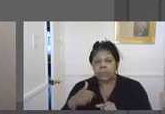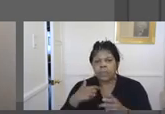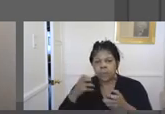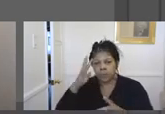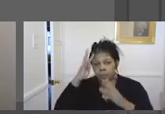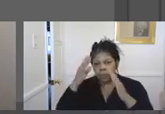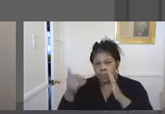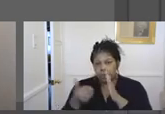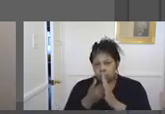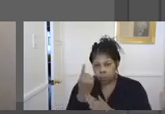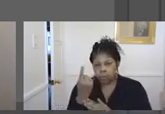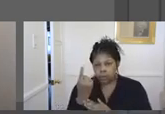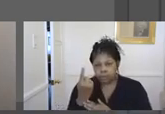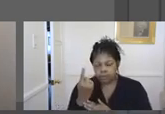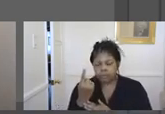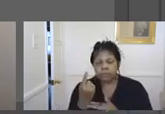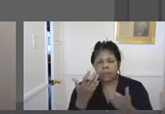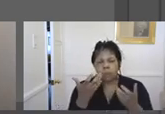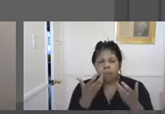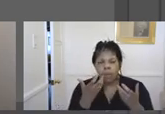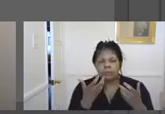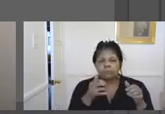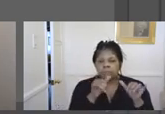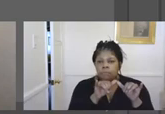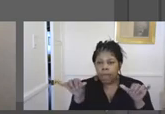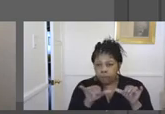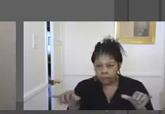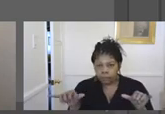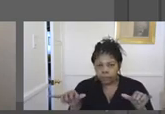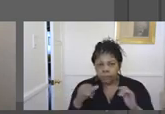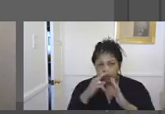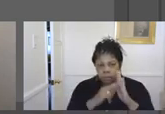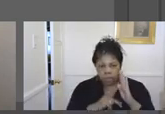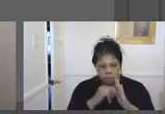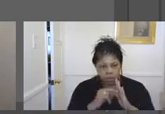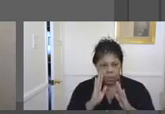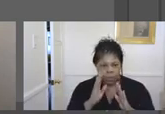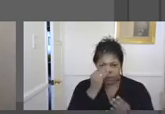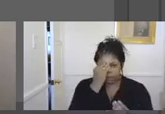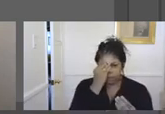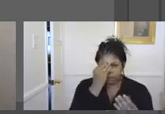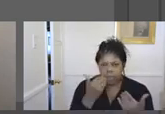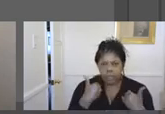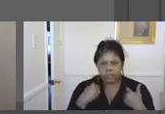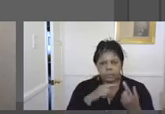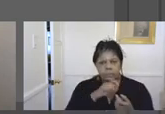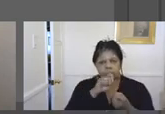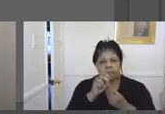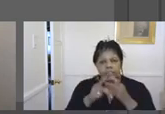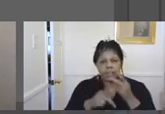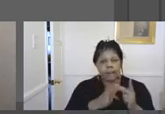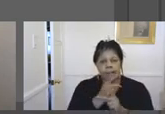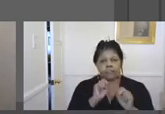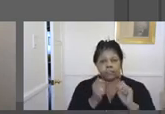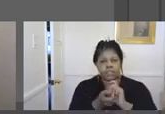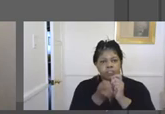Okay. And I want it to be a pattern brush. Okay. And it will let you know that there's certain kinds of things that you can turn it into